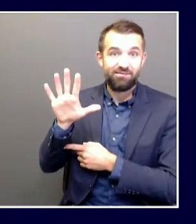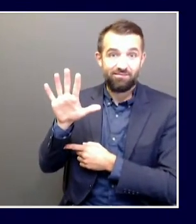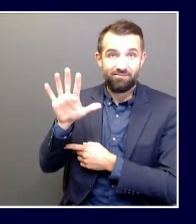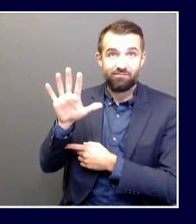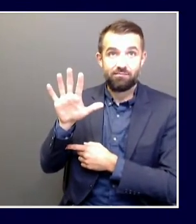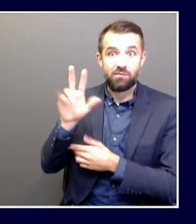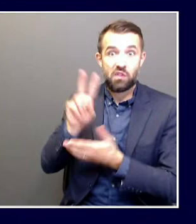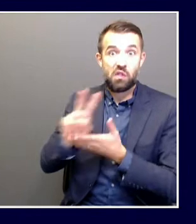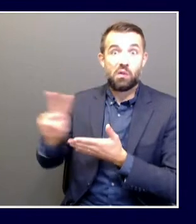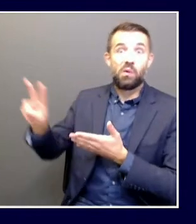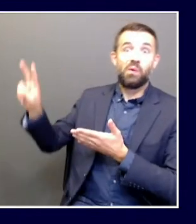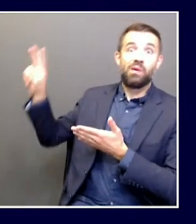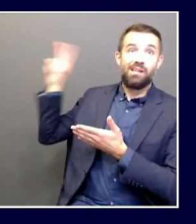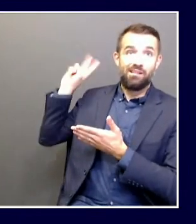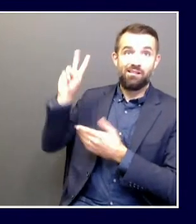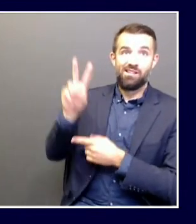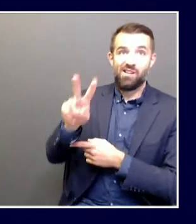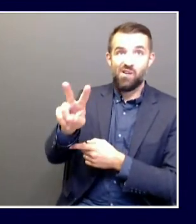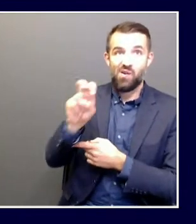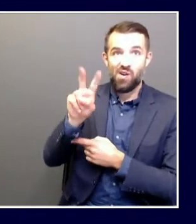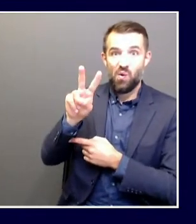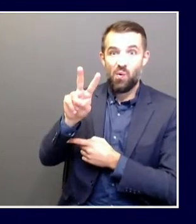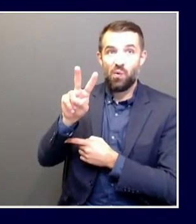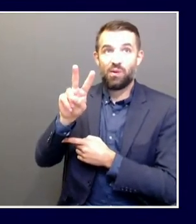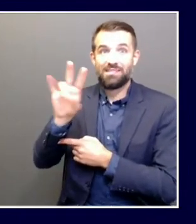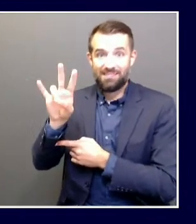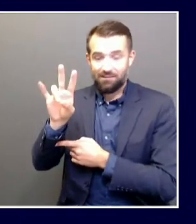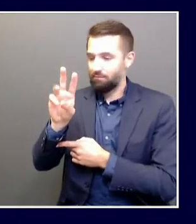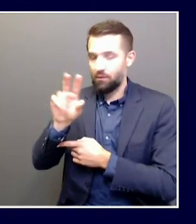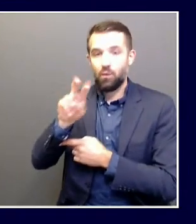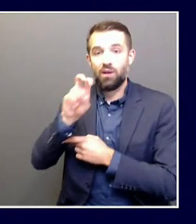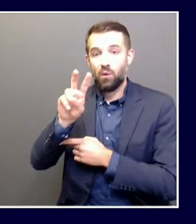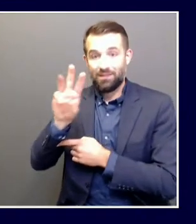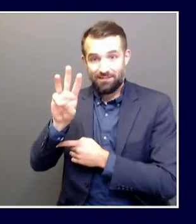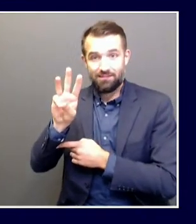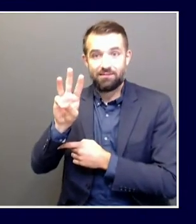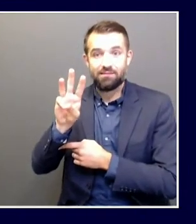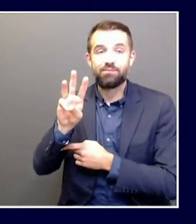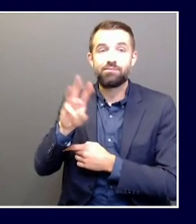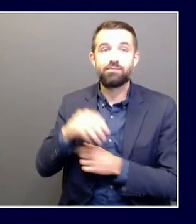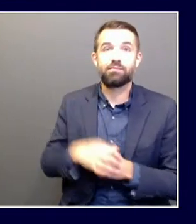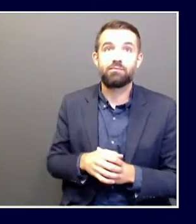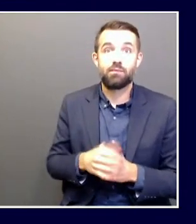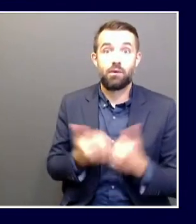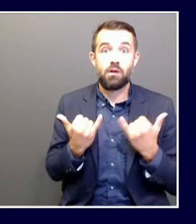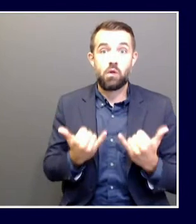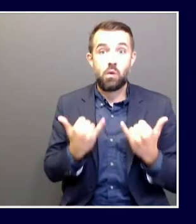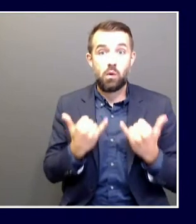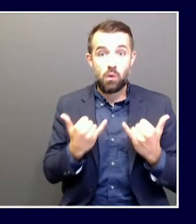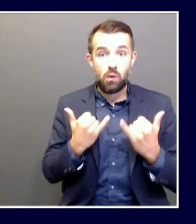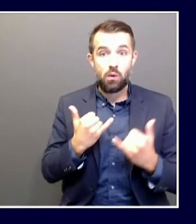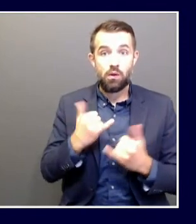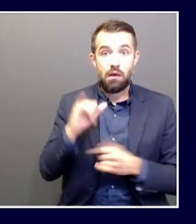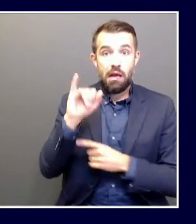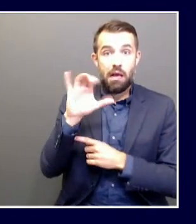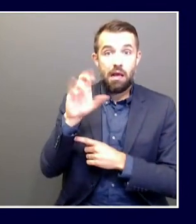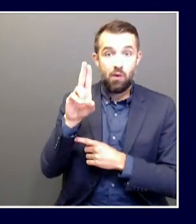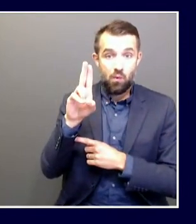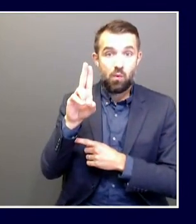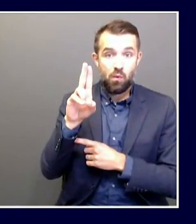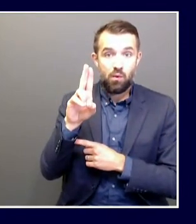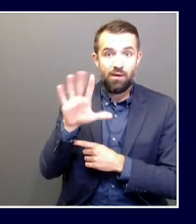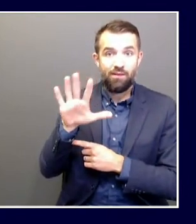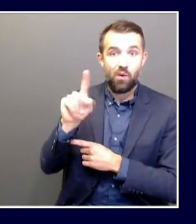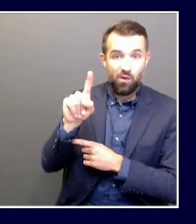at 226. Right now, there are 51 people in Maine in the intensive care unit. 2